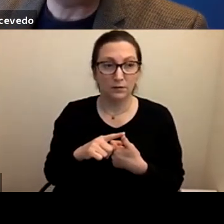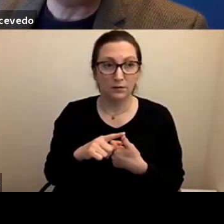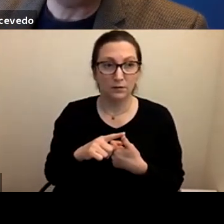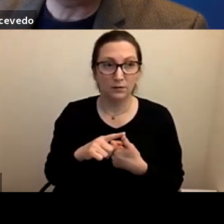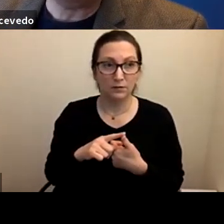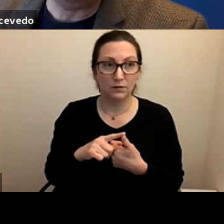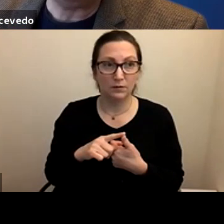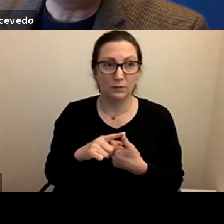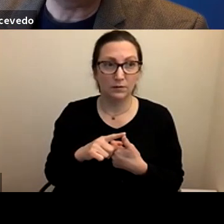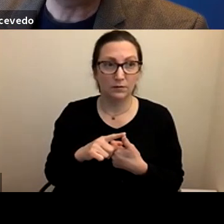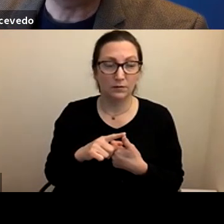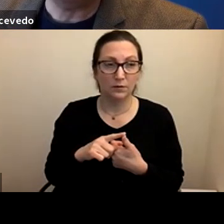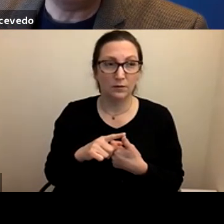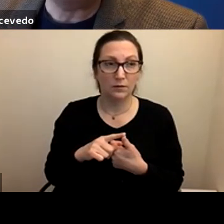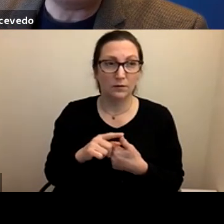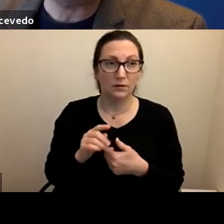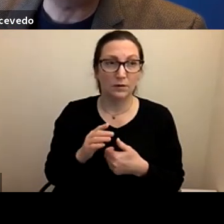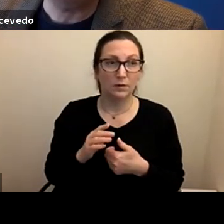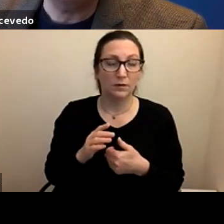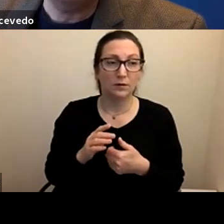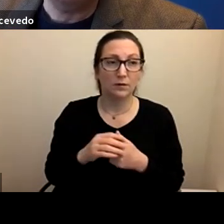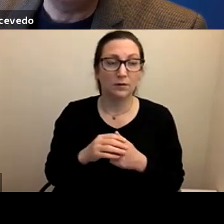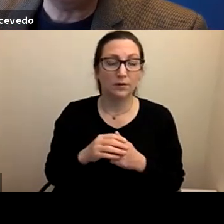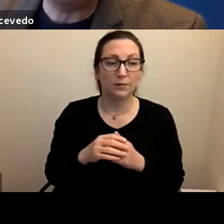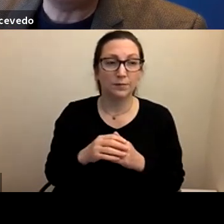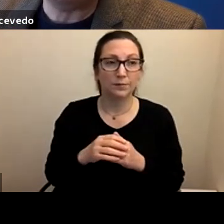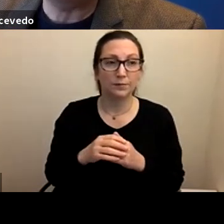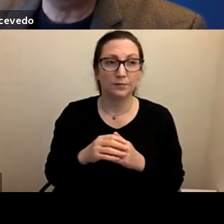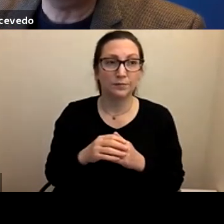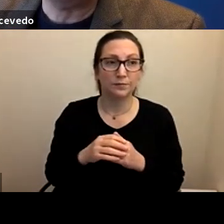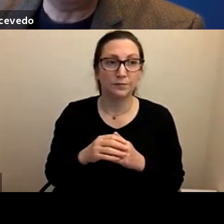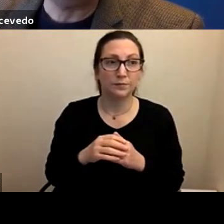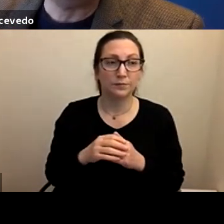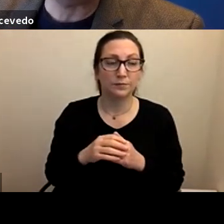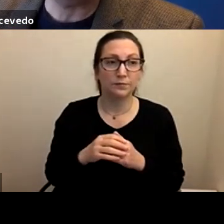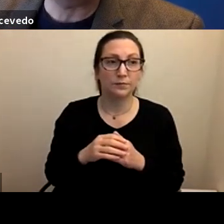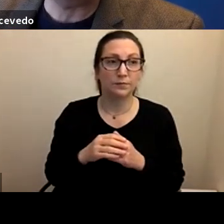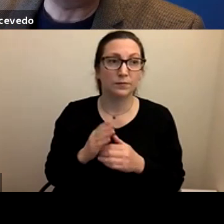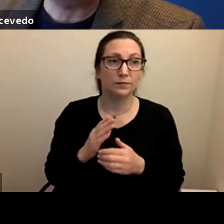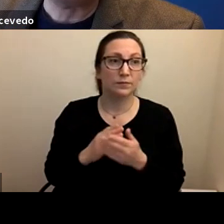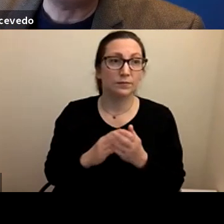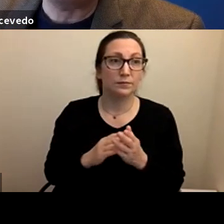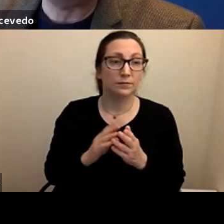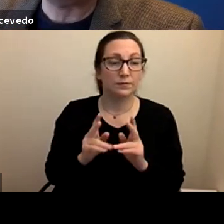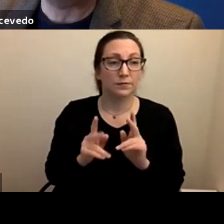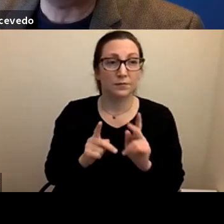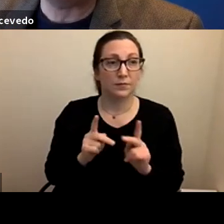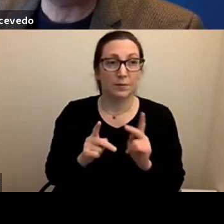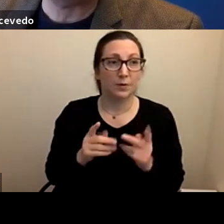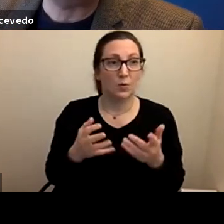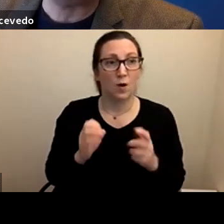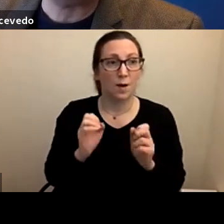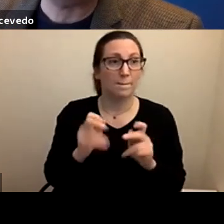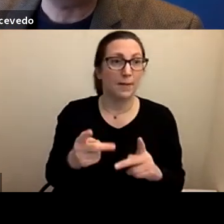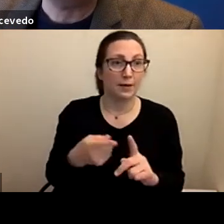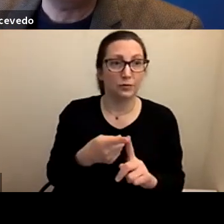there are people who are calling us to go back to a world pre-2020 with respect to exam